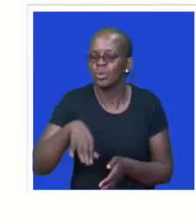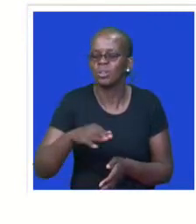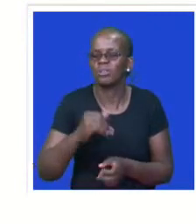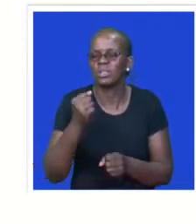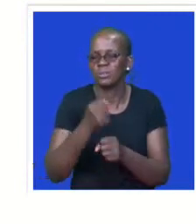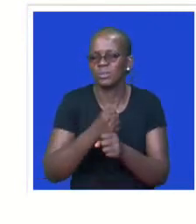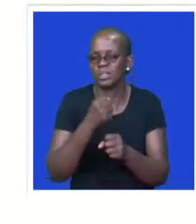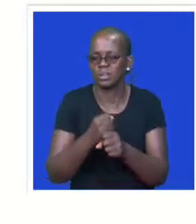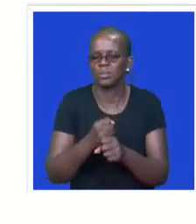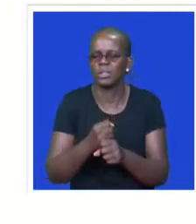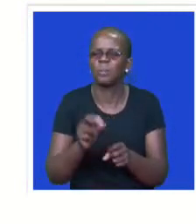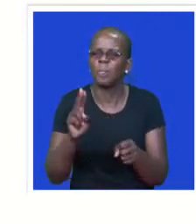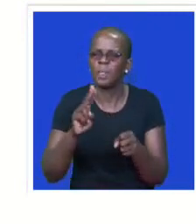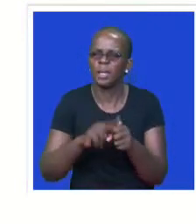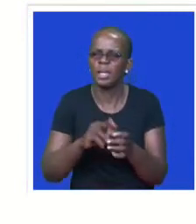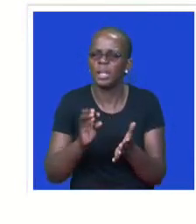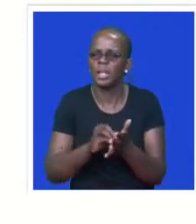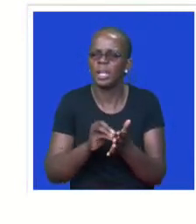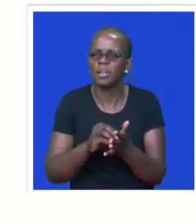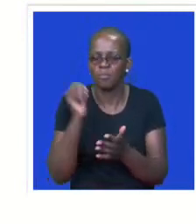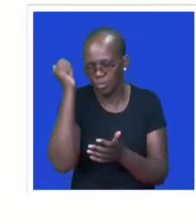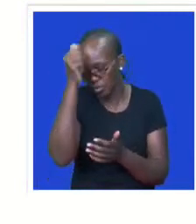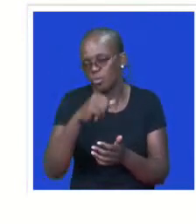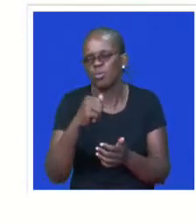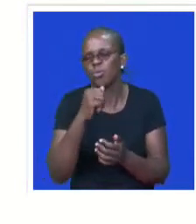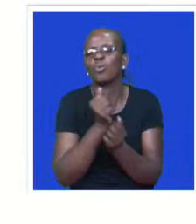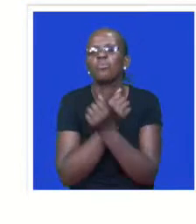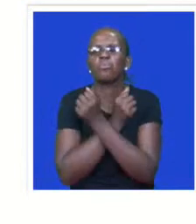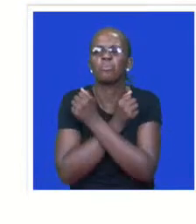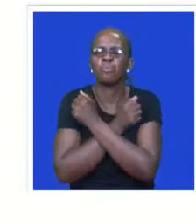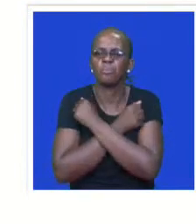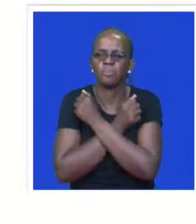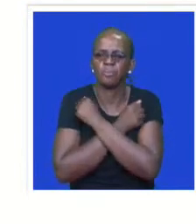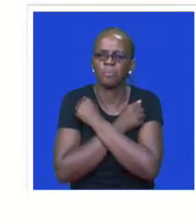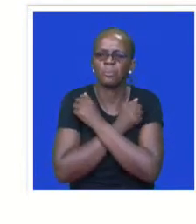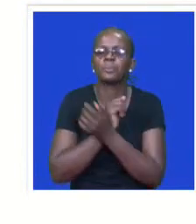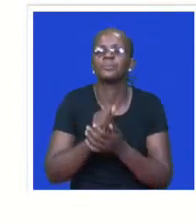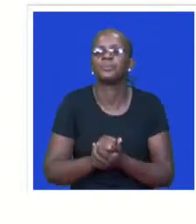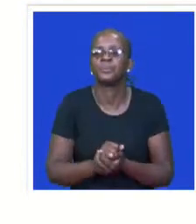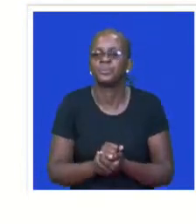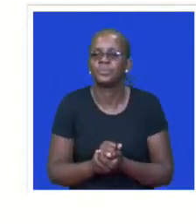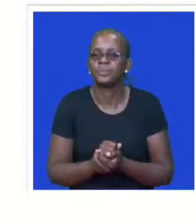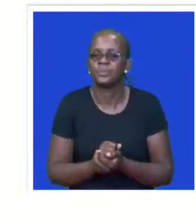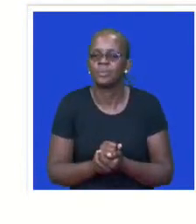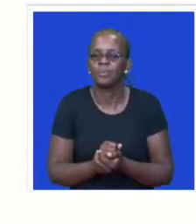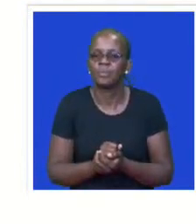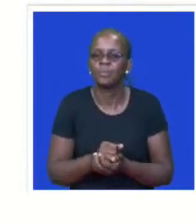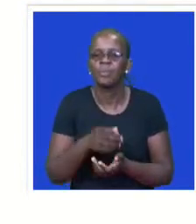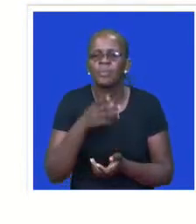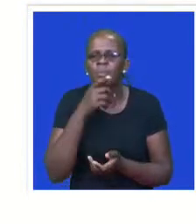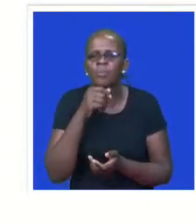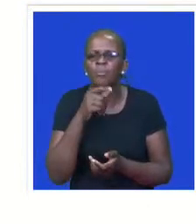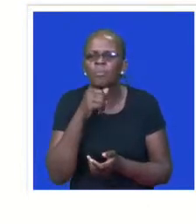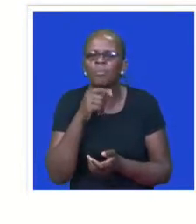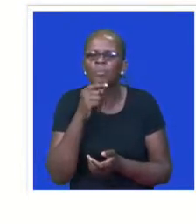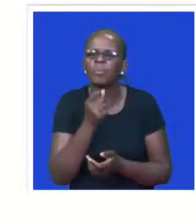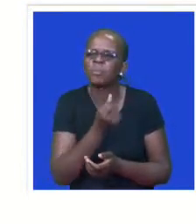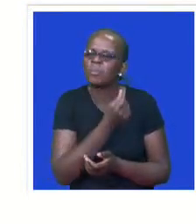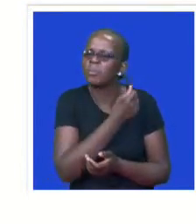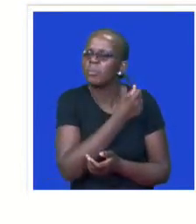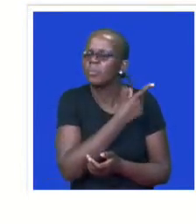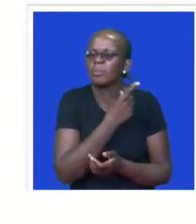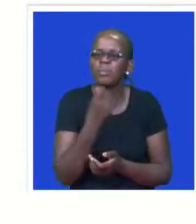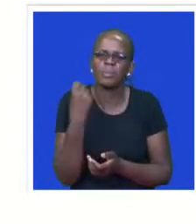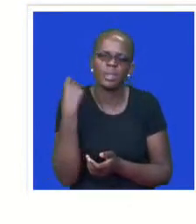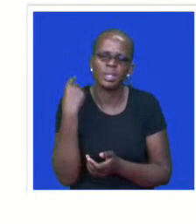is loving. We can say that Adam, dear Lena, Adam is easily deceived and naive, dear Lena. Why do we